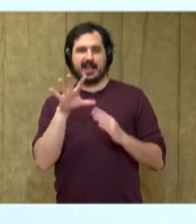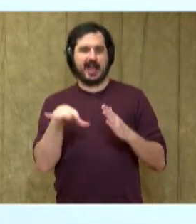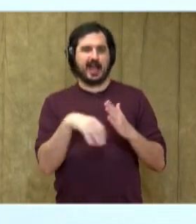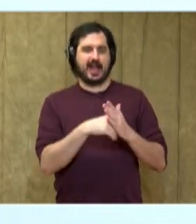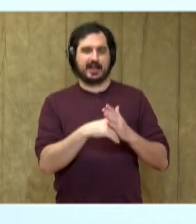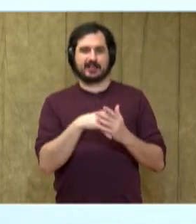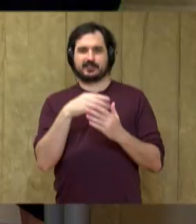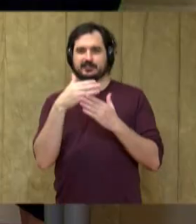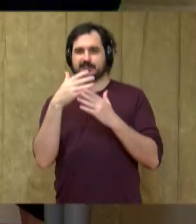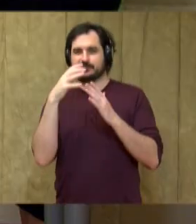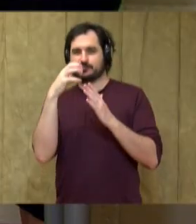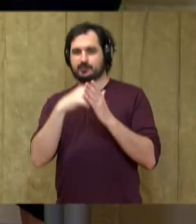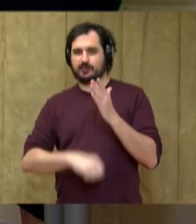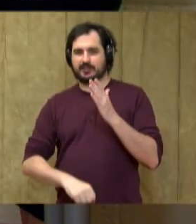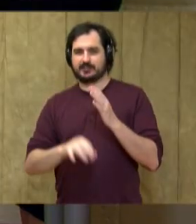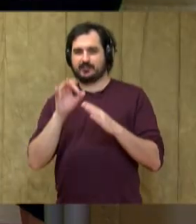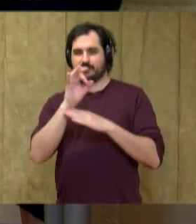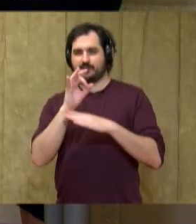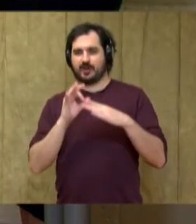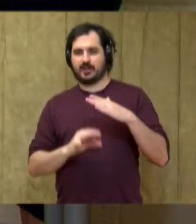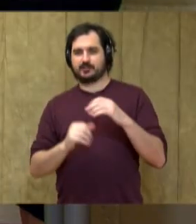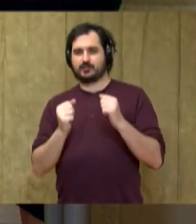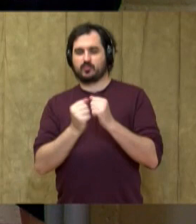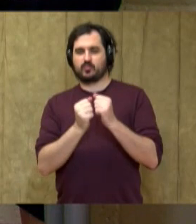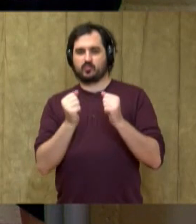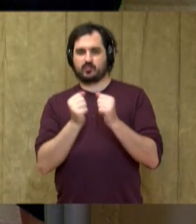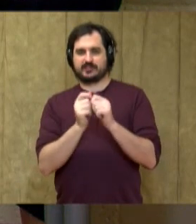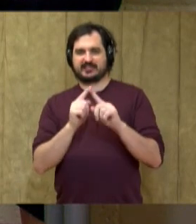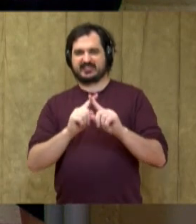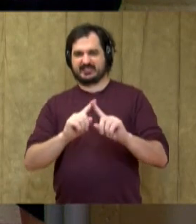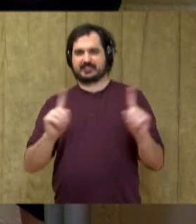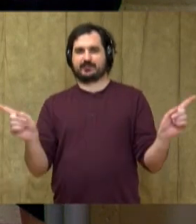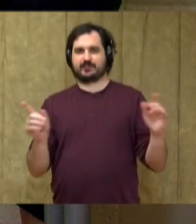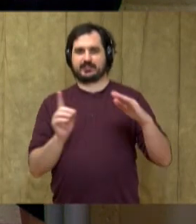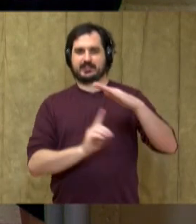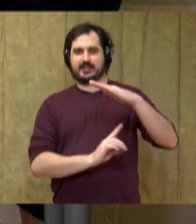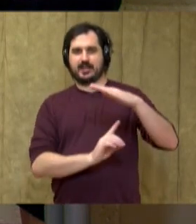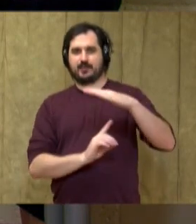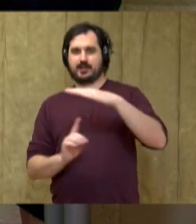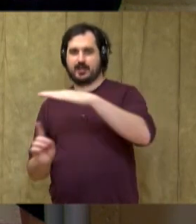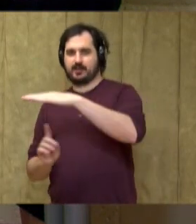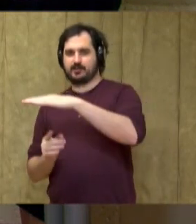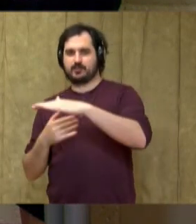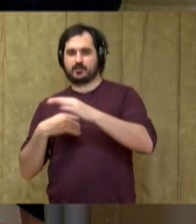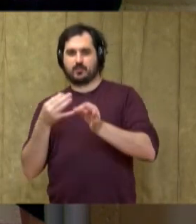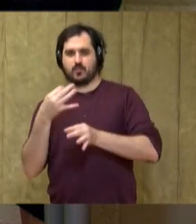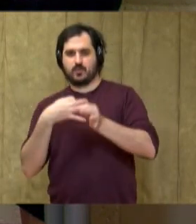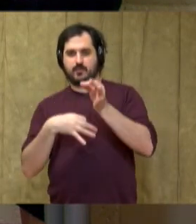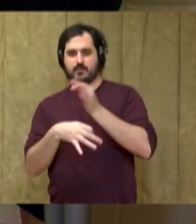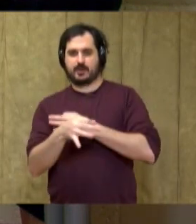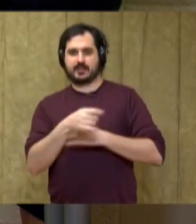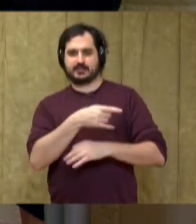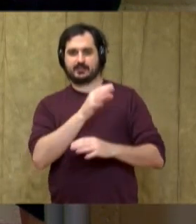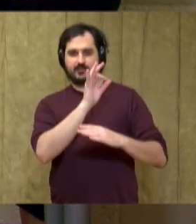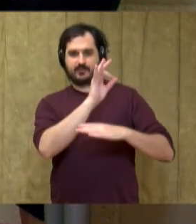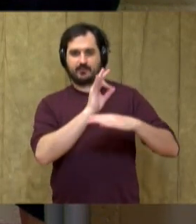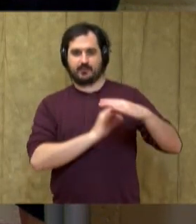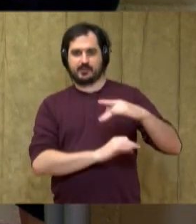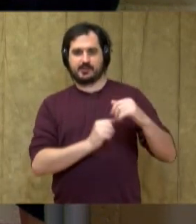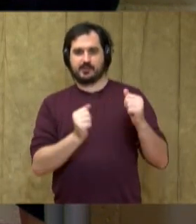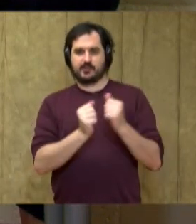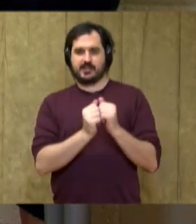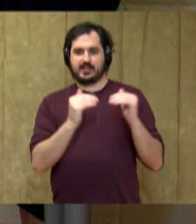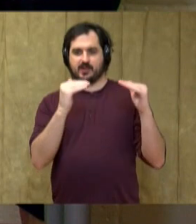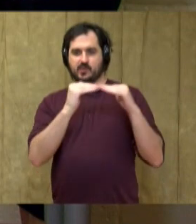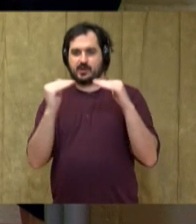unlike denominators by replacing given fractions with equivalent fractions in such a way as to